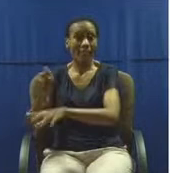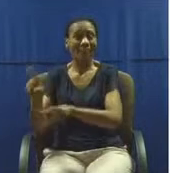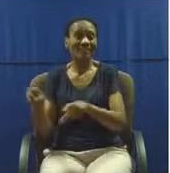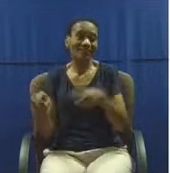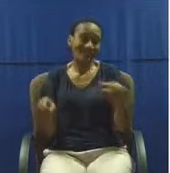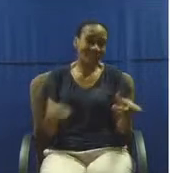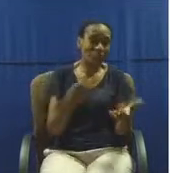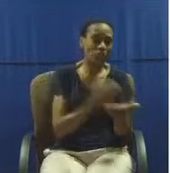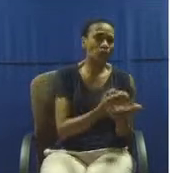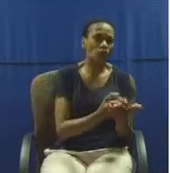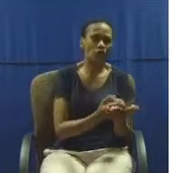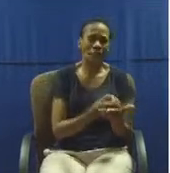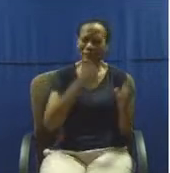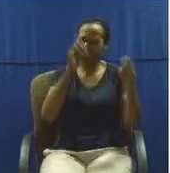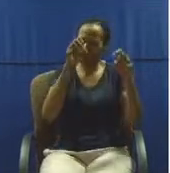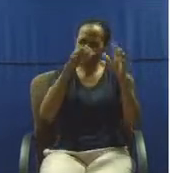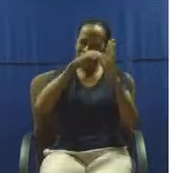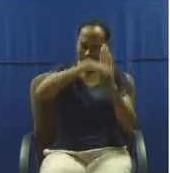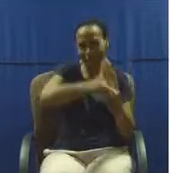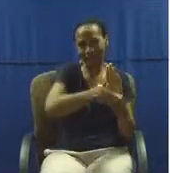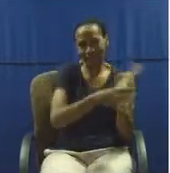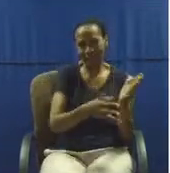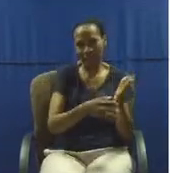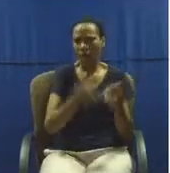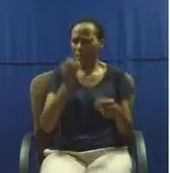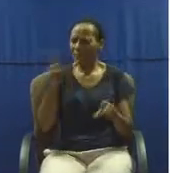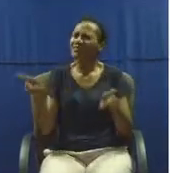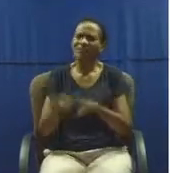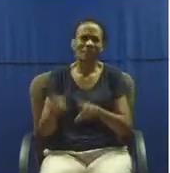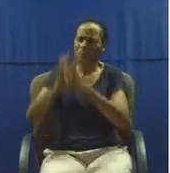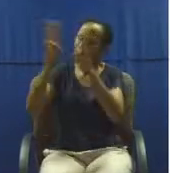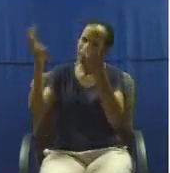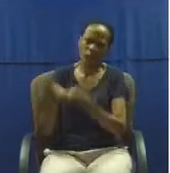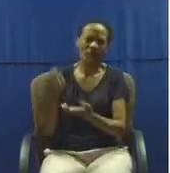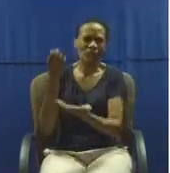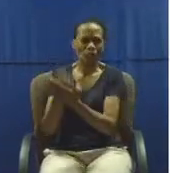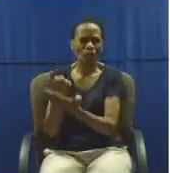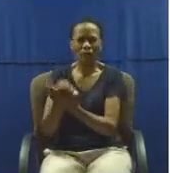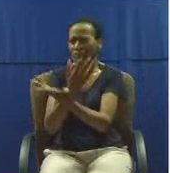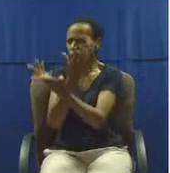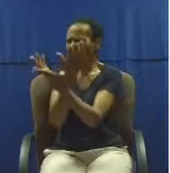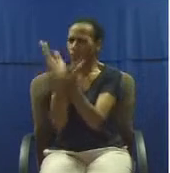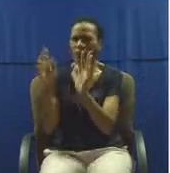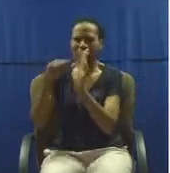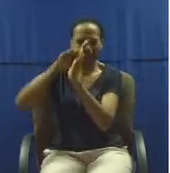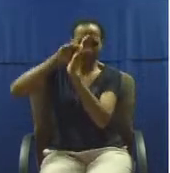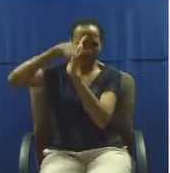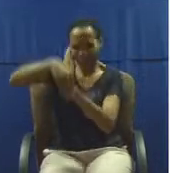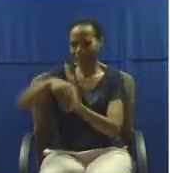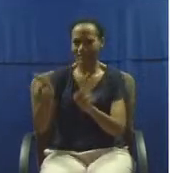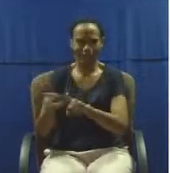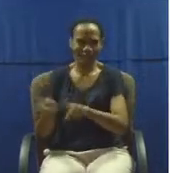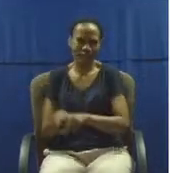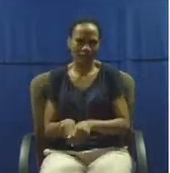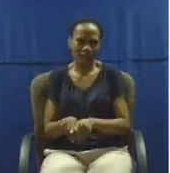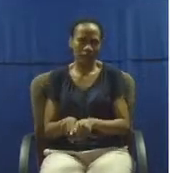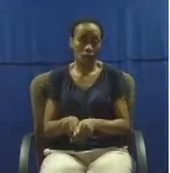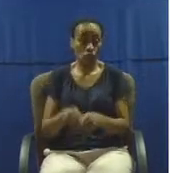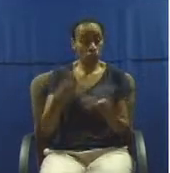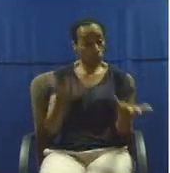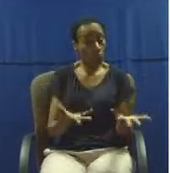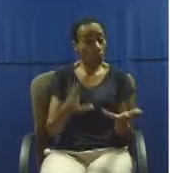economy and indeed to all economies across the world. And we were not an